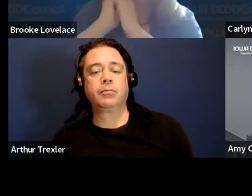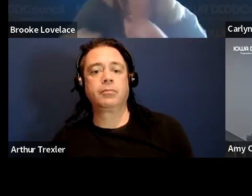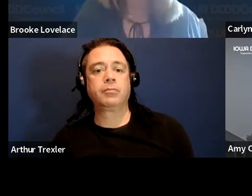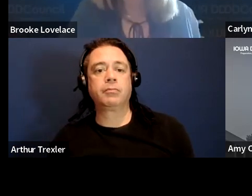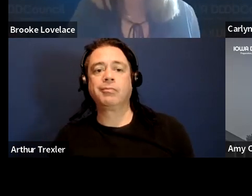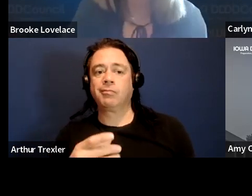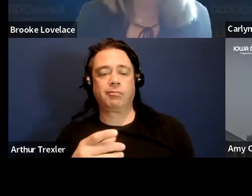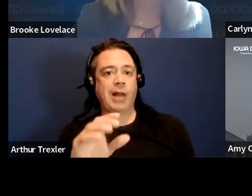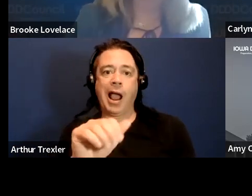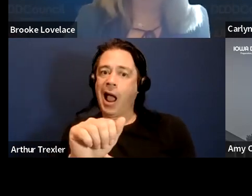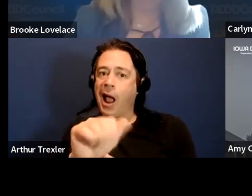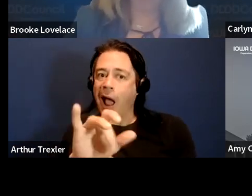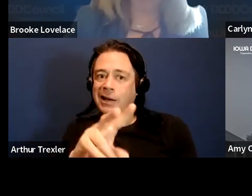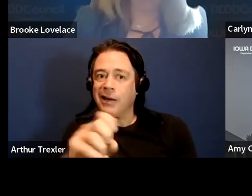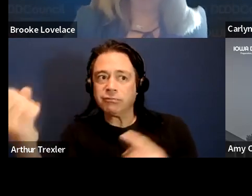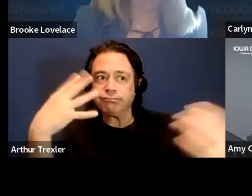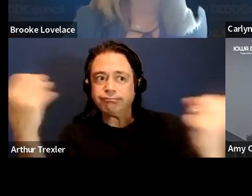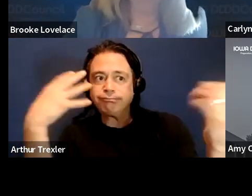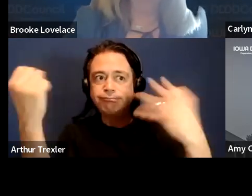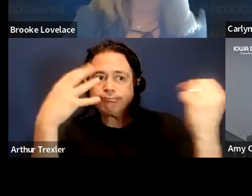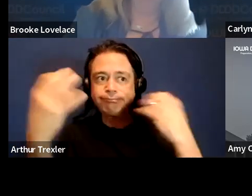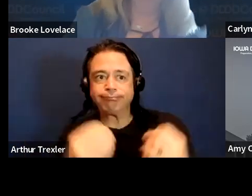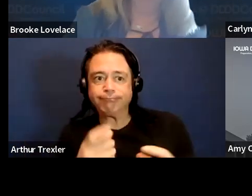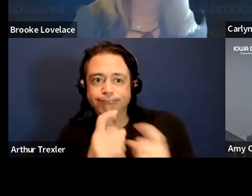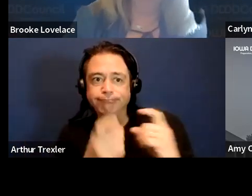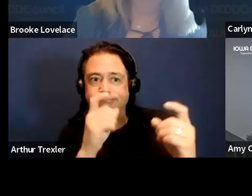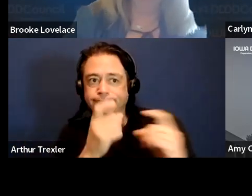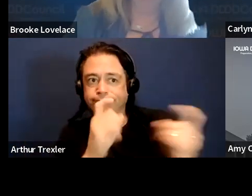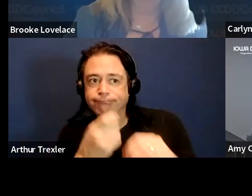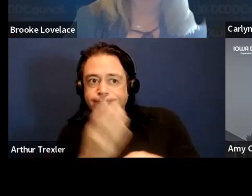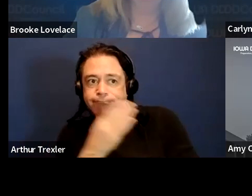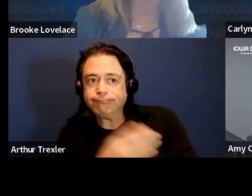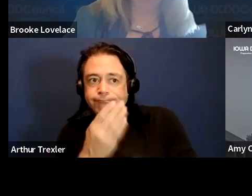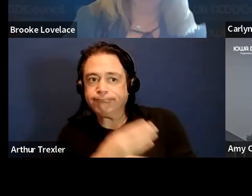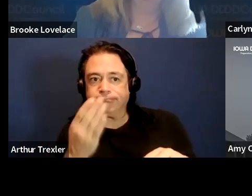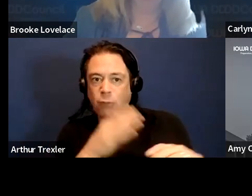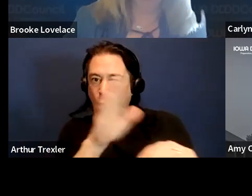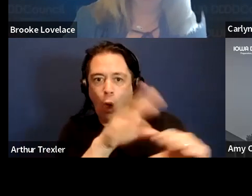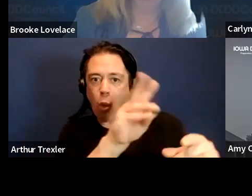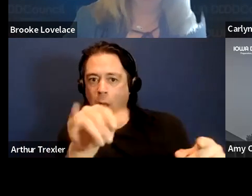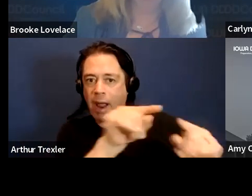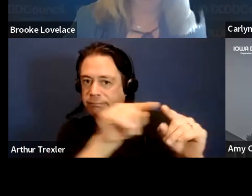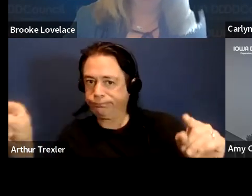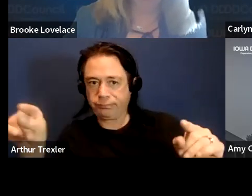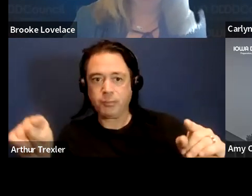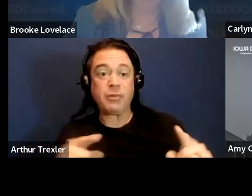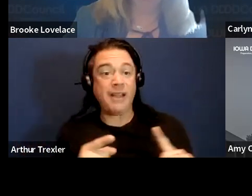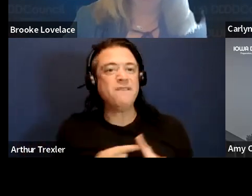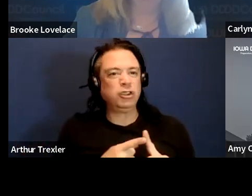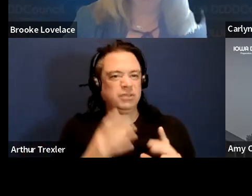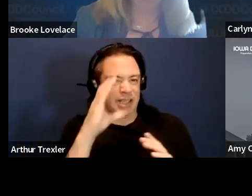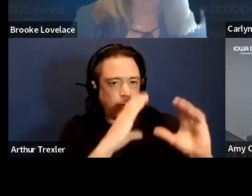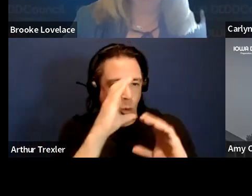active contribution and refinement along the way. So we start in an exploration phase first, where